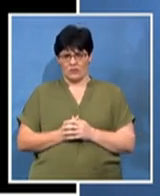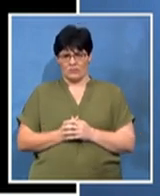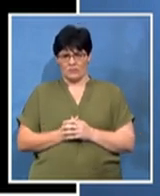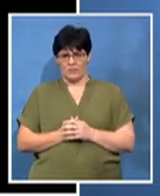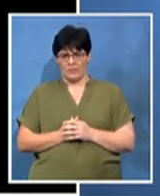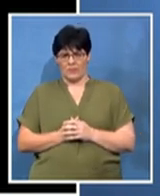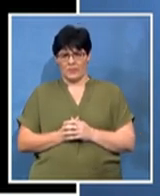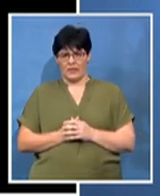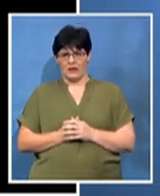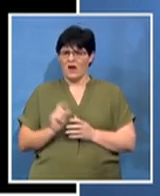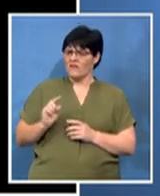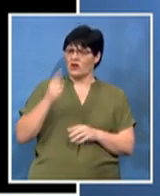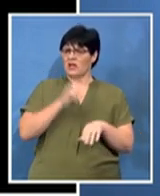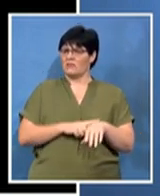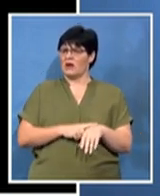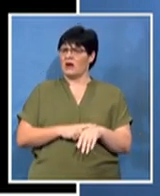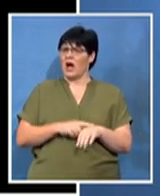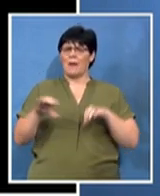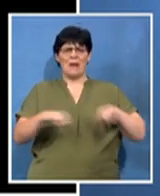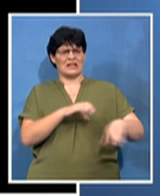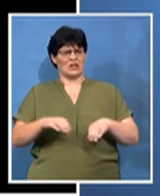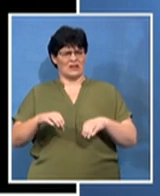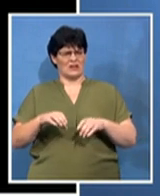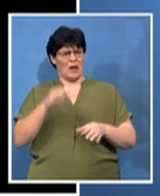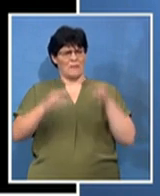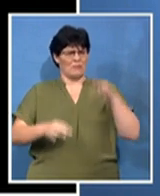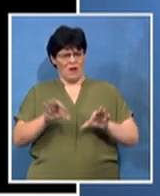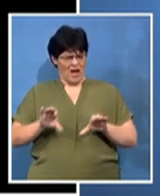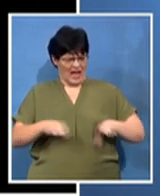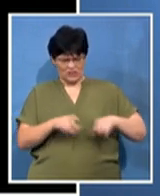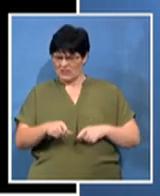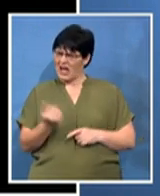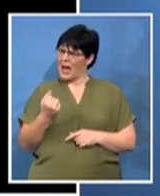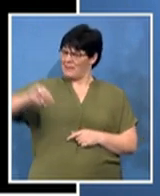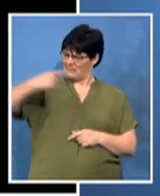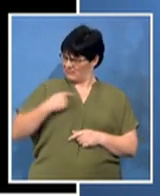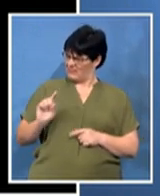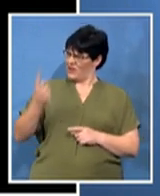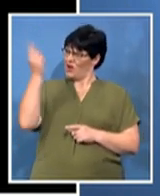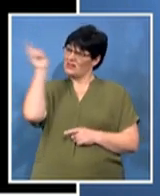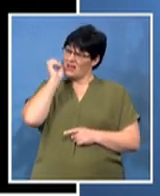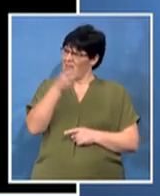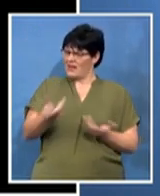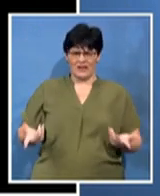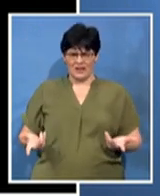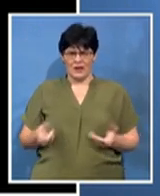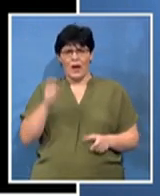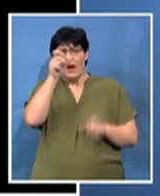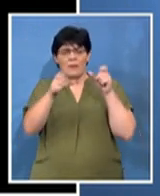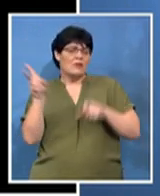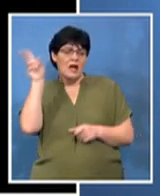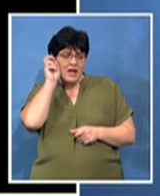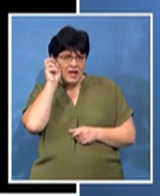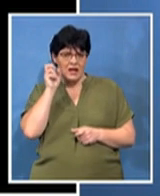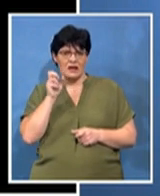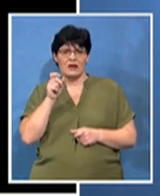Action when our appeal was being rejected. And, people must also remember, similarity is not sameness. And also, we just